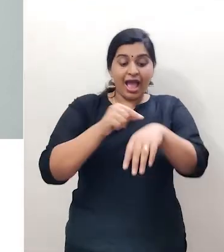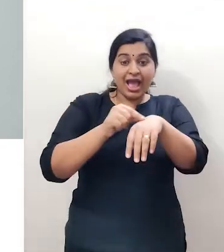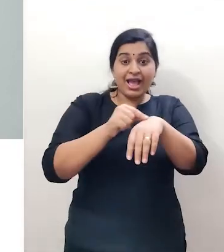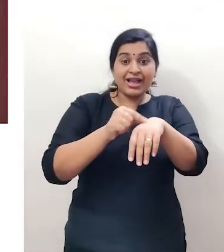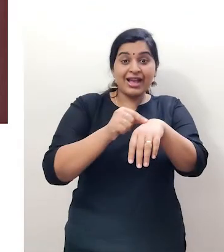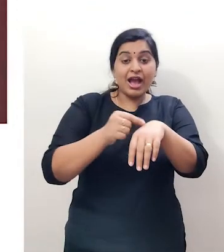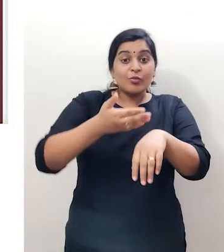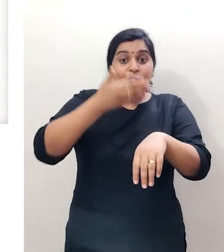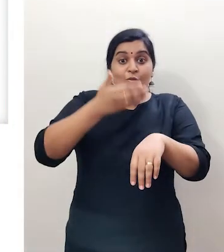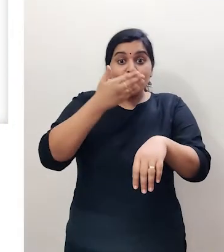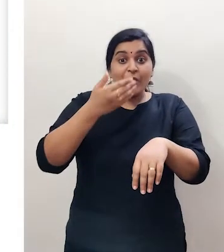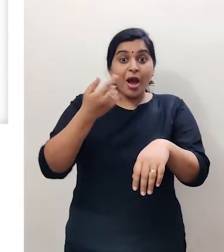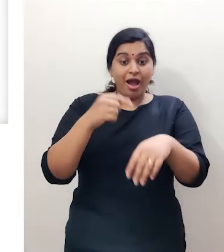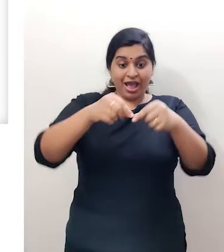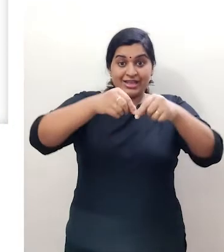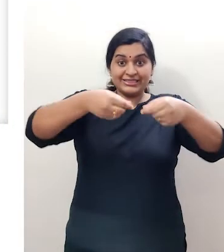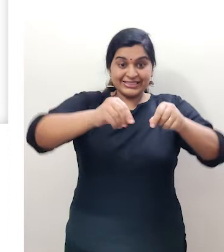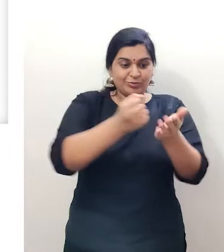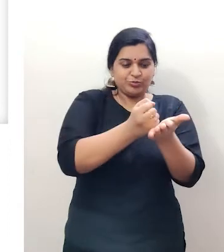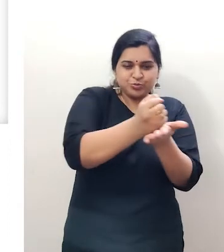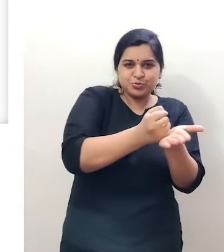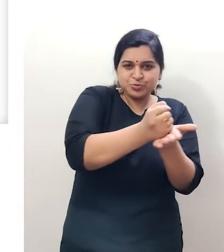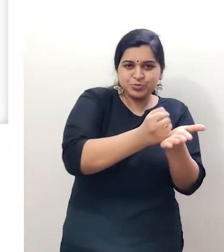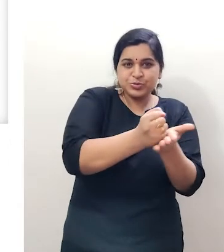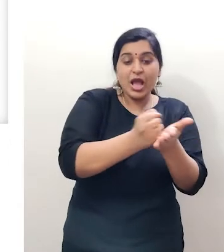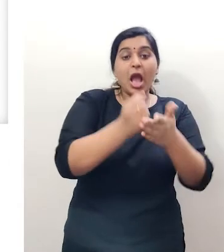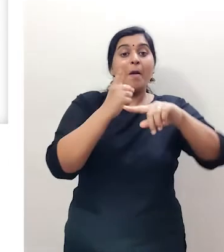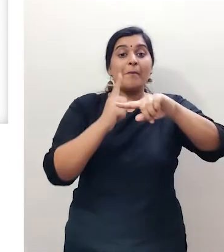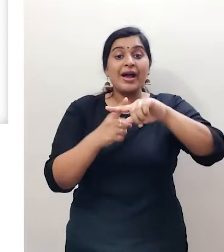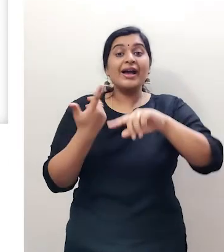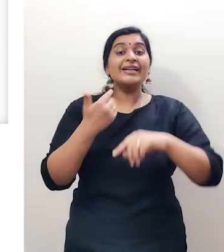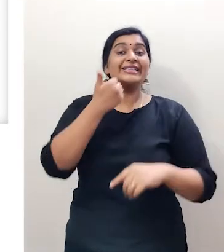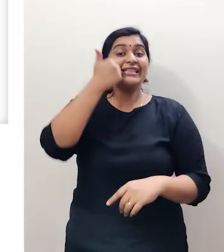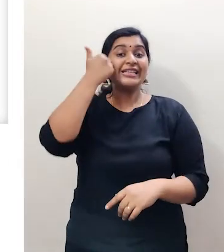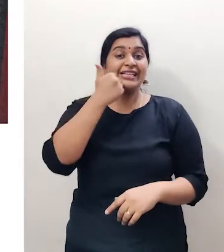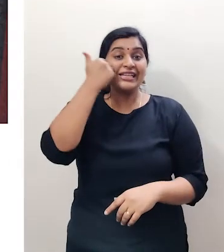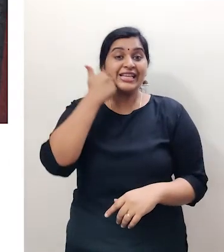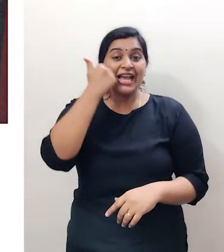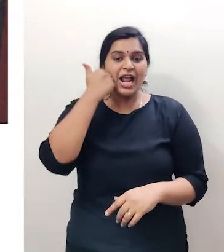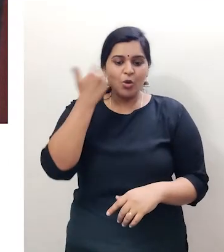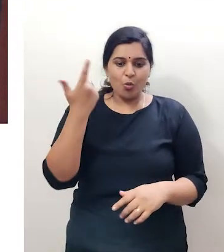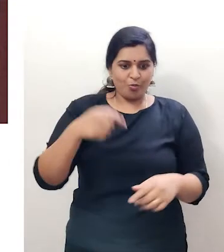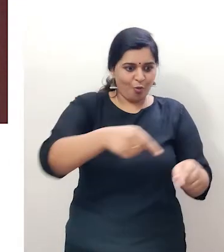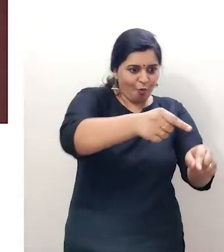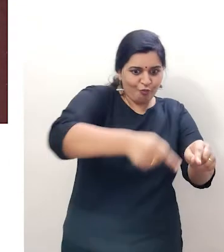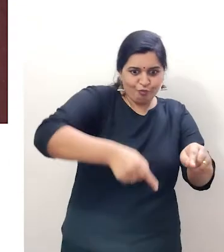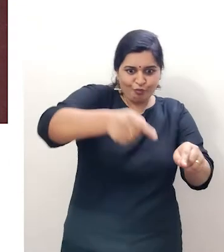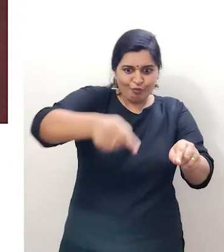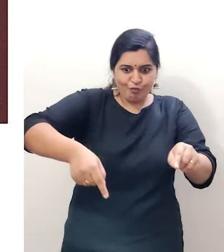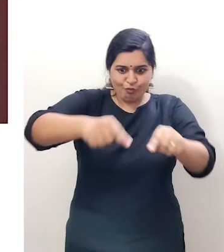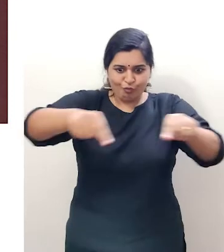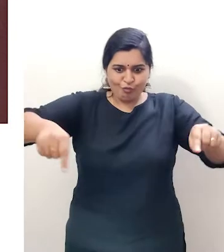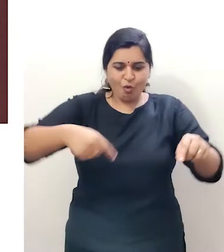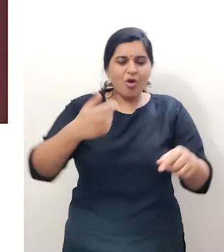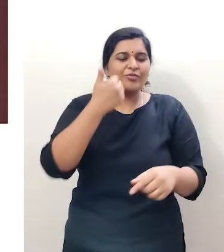pigments. The background is painted flat in a rich mix of burnt sienna and cinnamon brown, while lemon yellow motifs borrowed